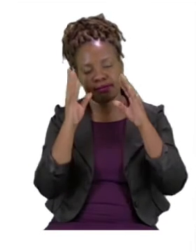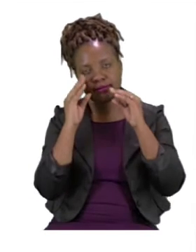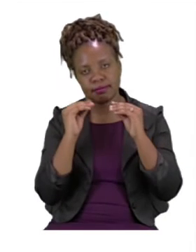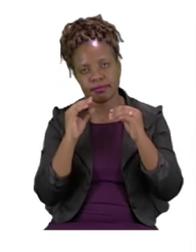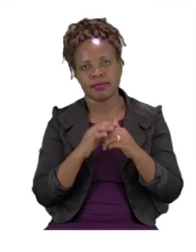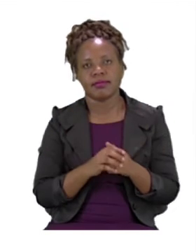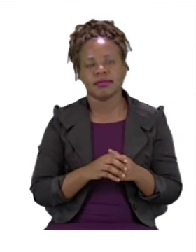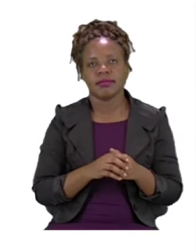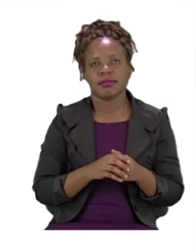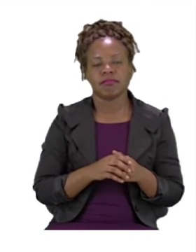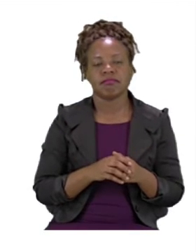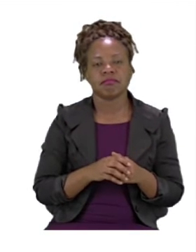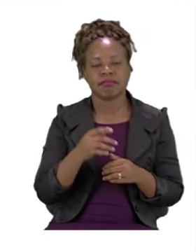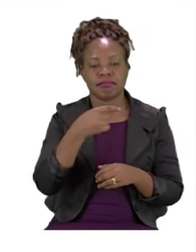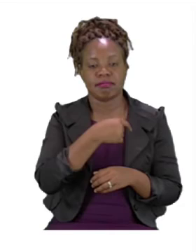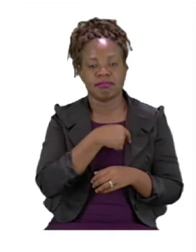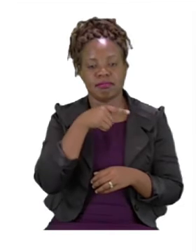likes movies.